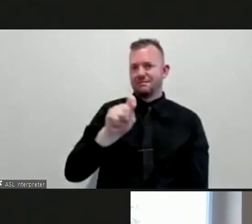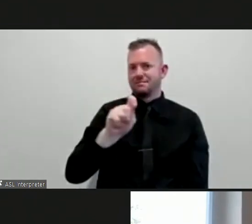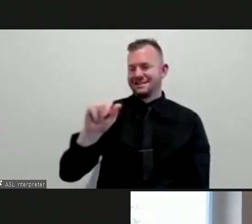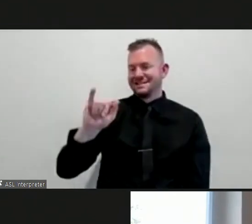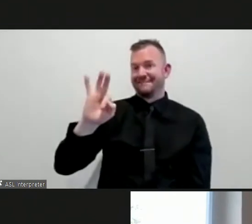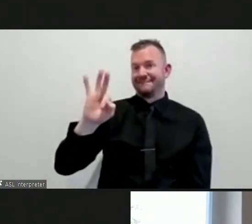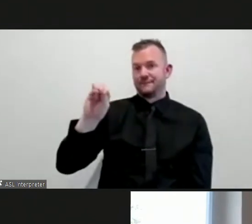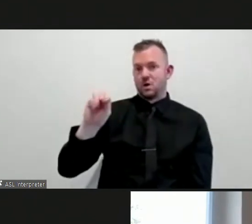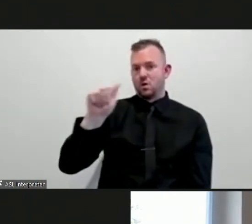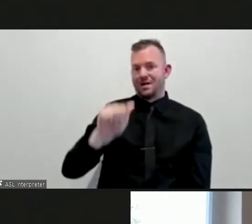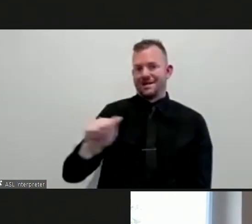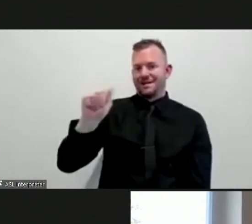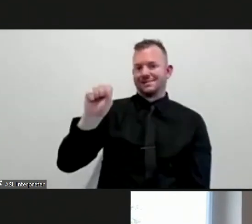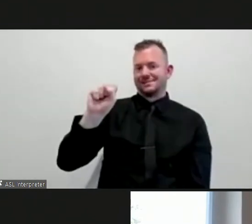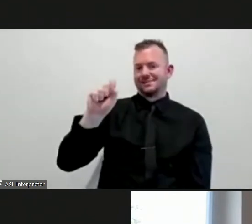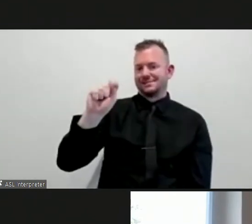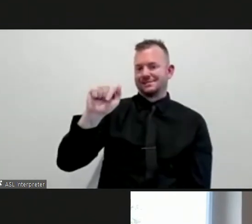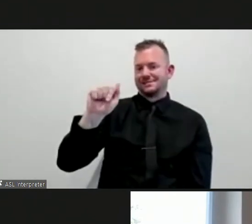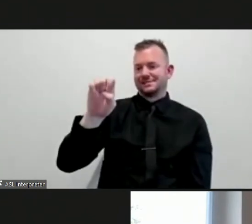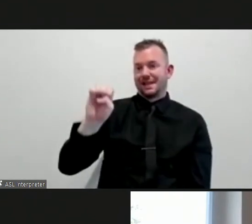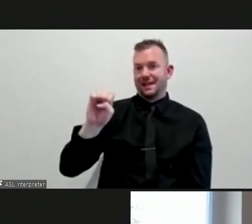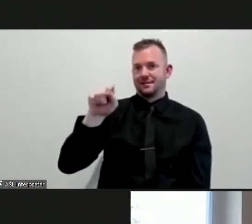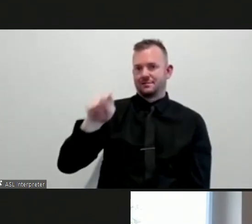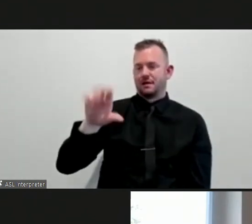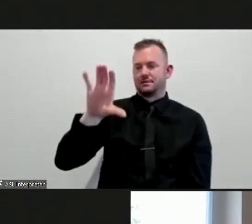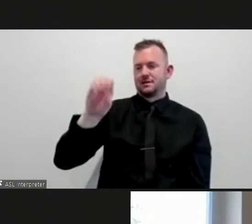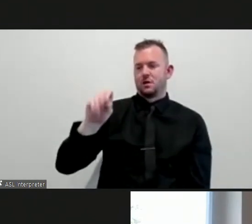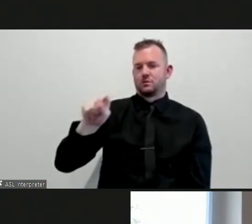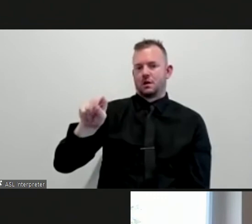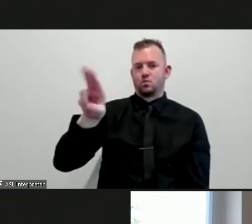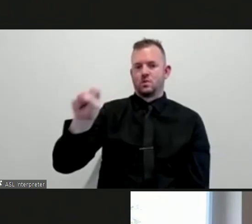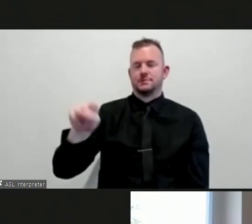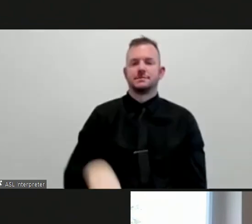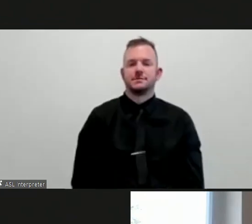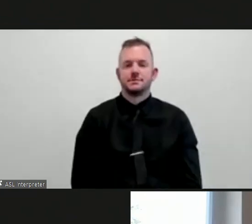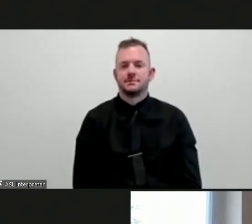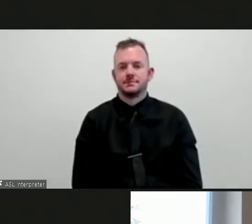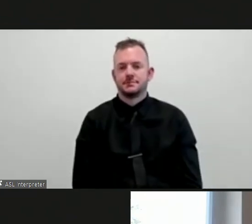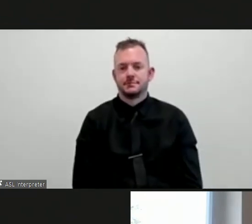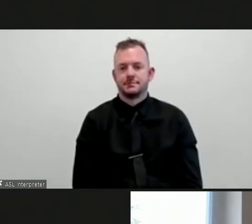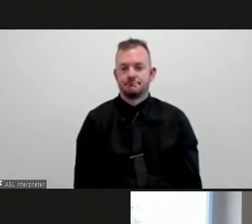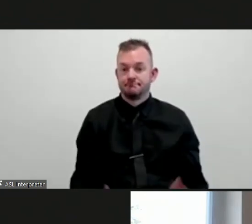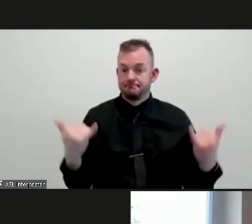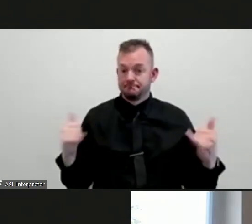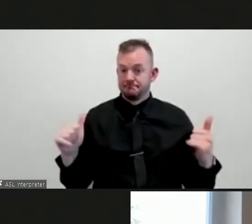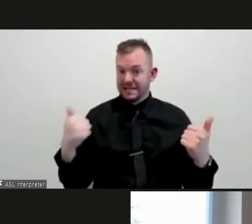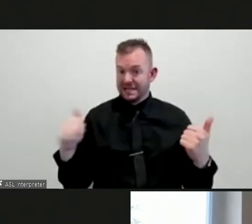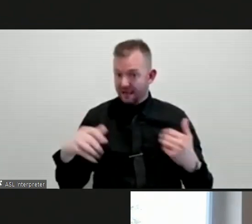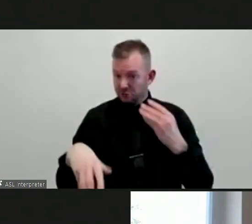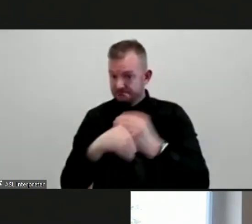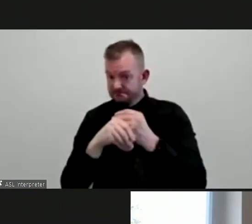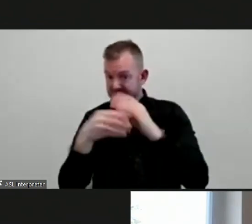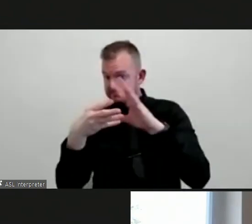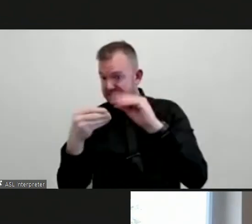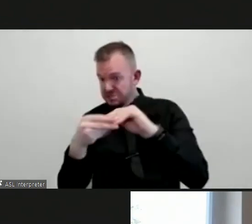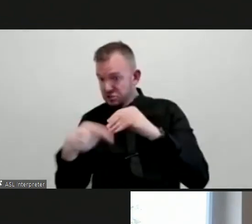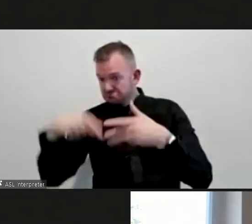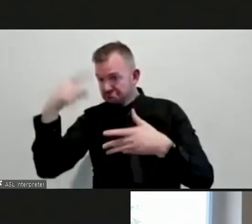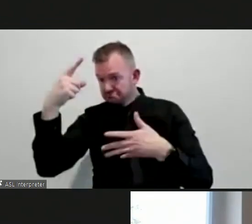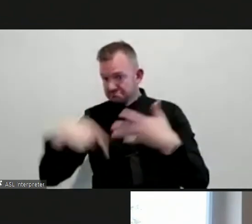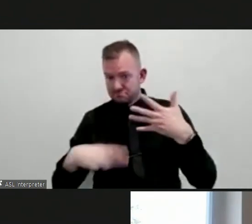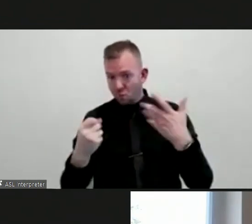media_info@state.co.us. And before I close out, do any of our speakers have any final thoughts they want to add? If not, no worries. We'll send everybody on their